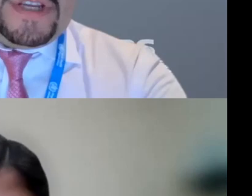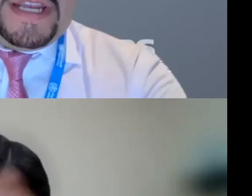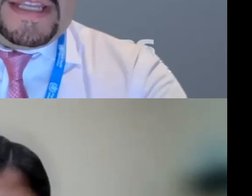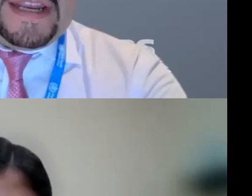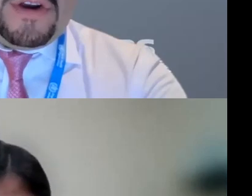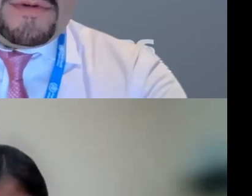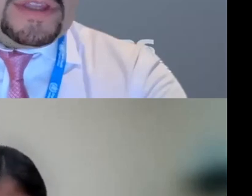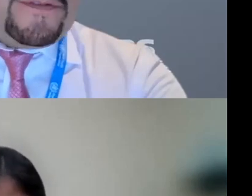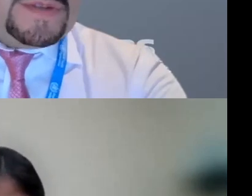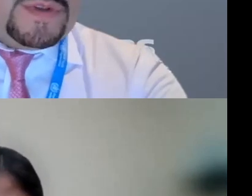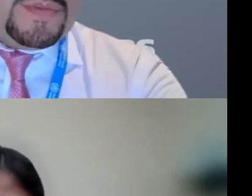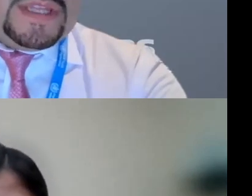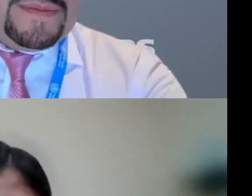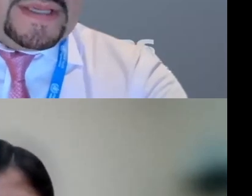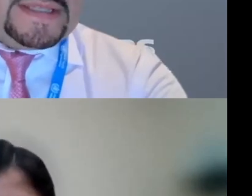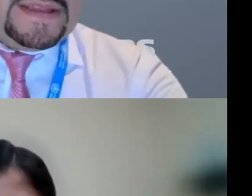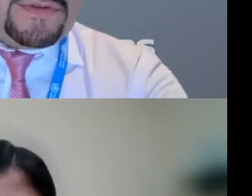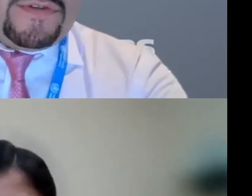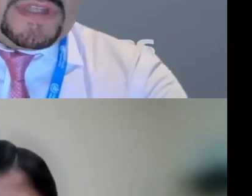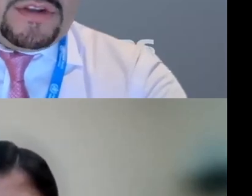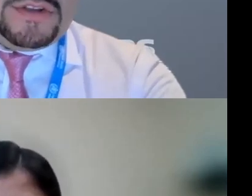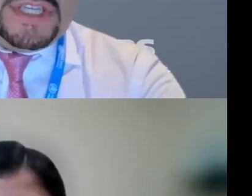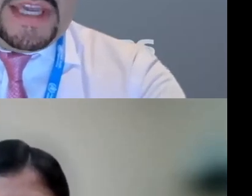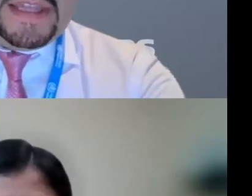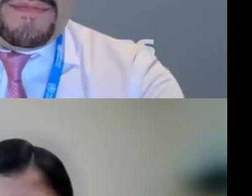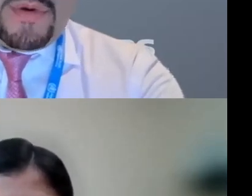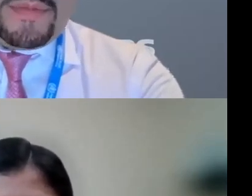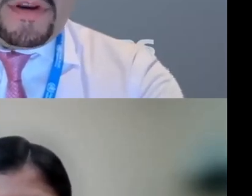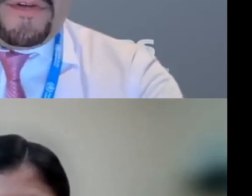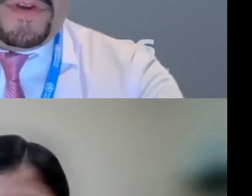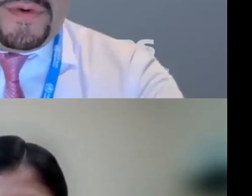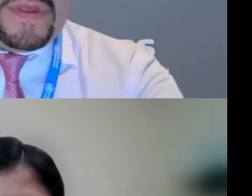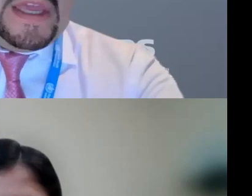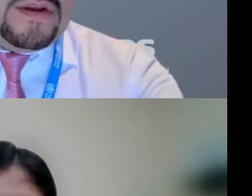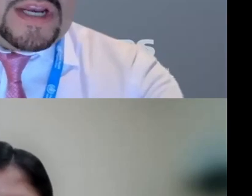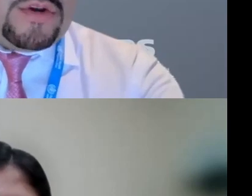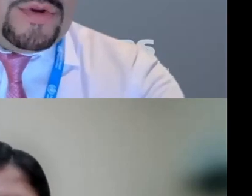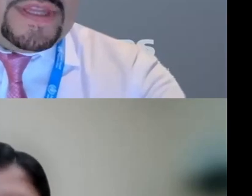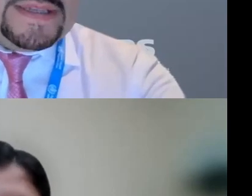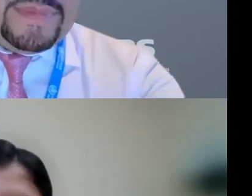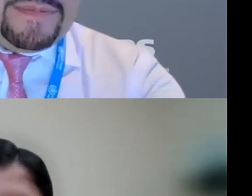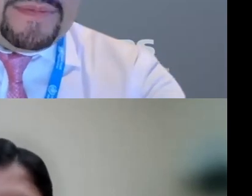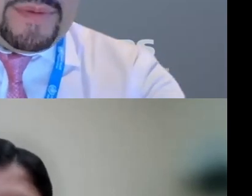a coordinated and collaborative response to pandemics, the role of technology, and the empowerment of youth and local